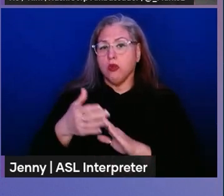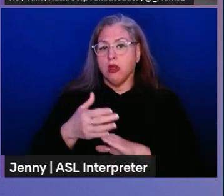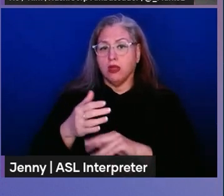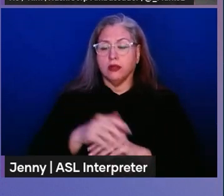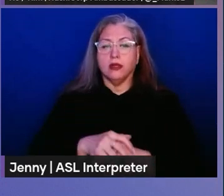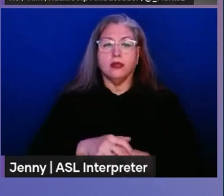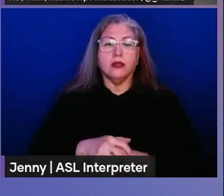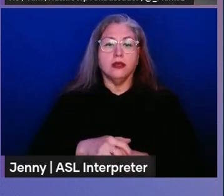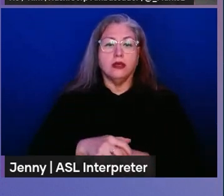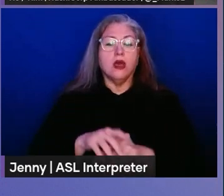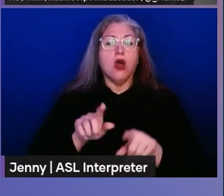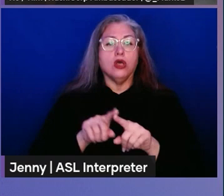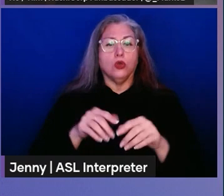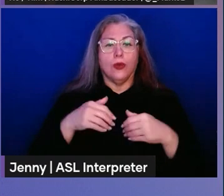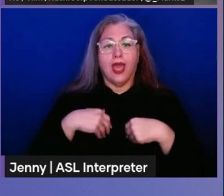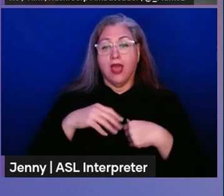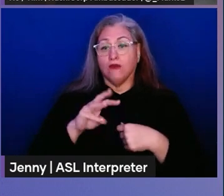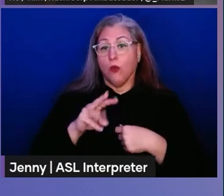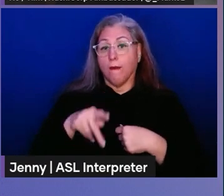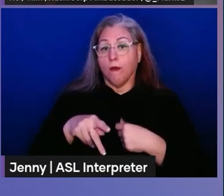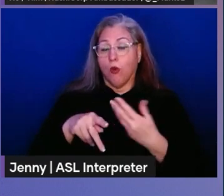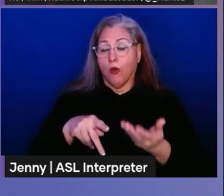And we also have Waypoint there.